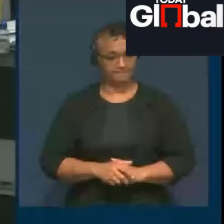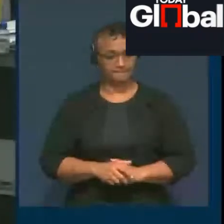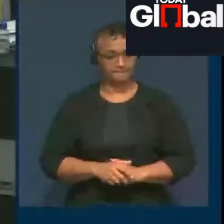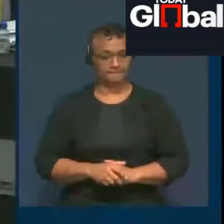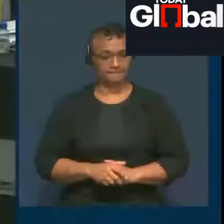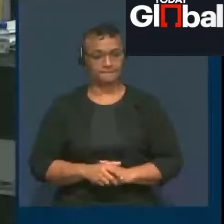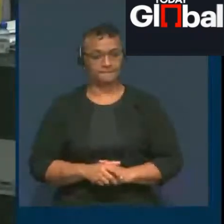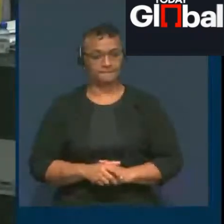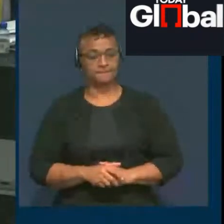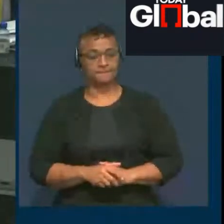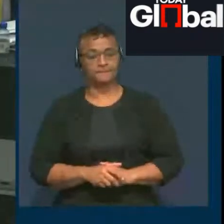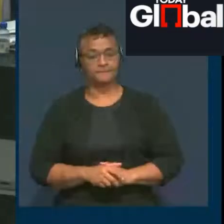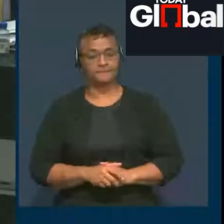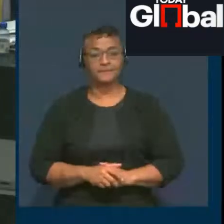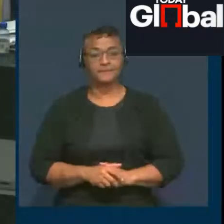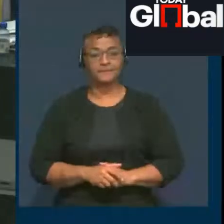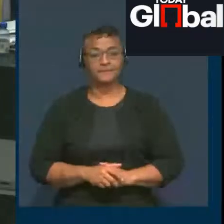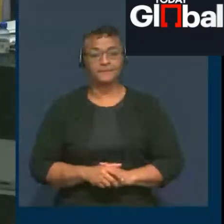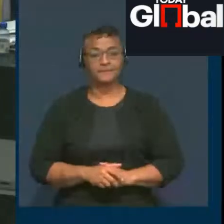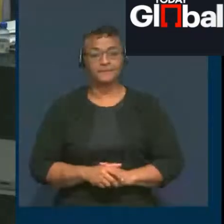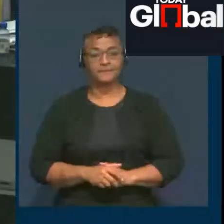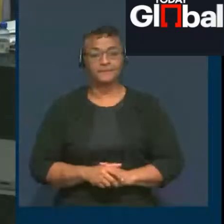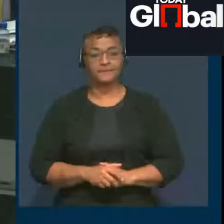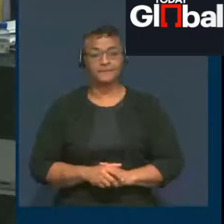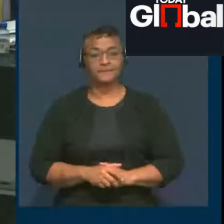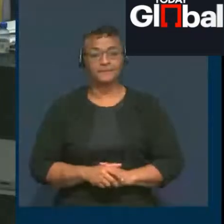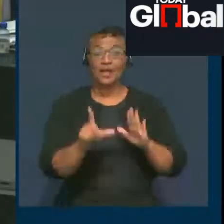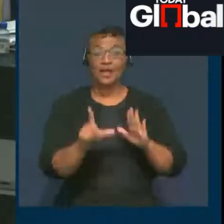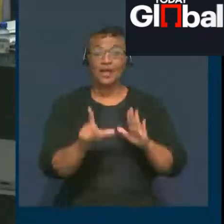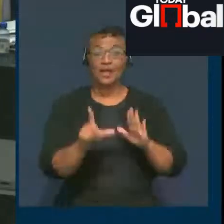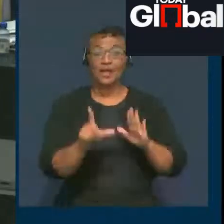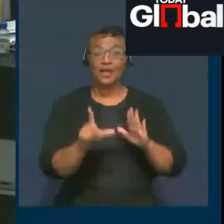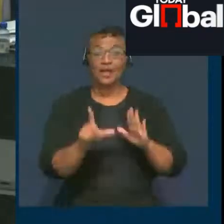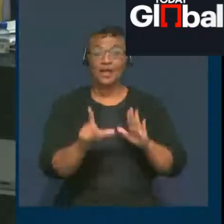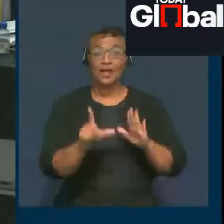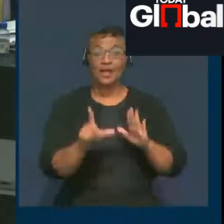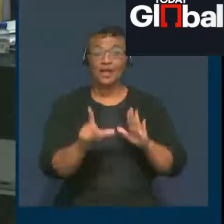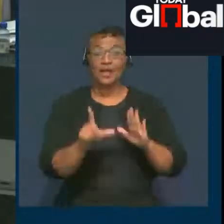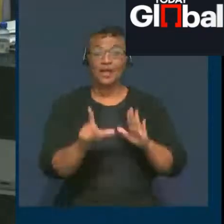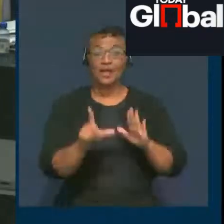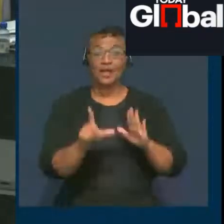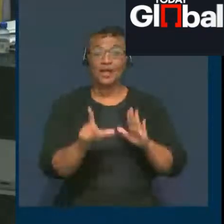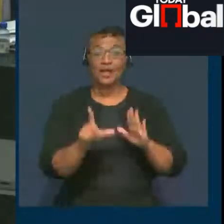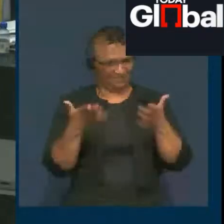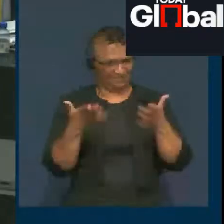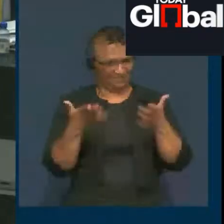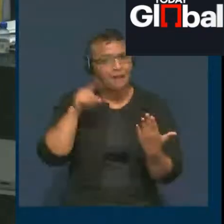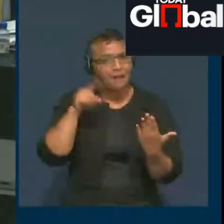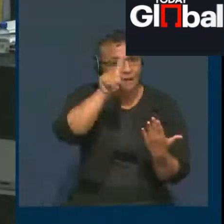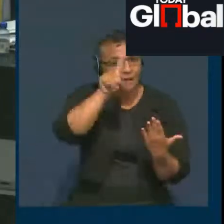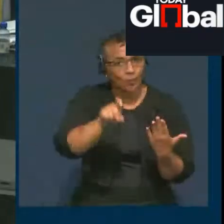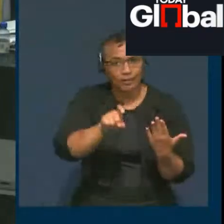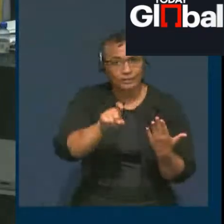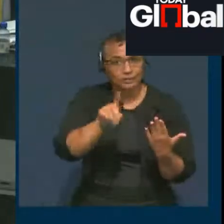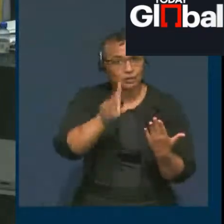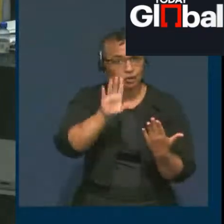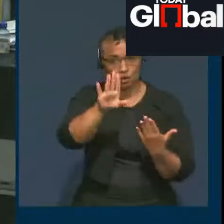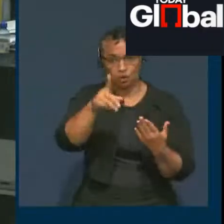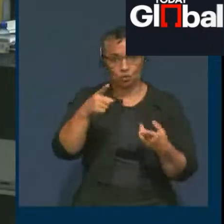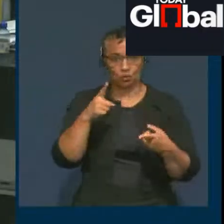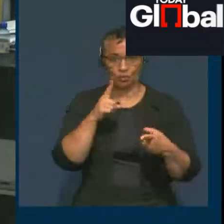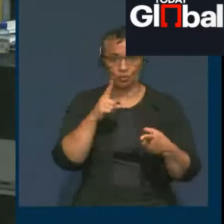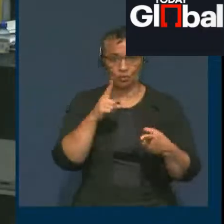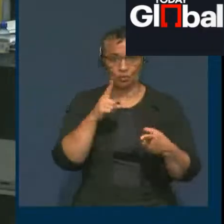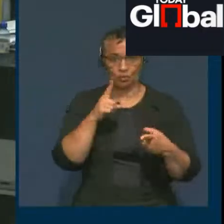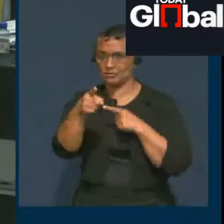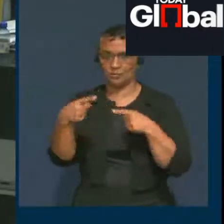The law has been reviewed very closely by the committee, but my question is as follows. How are the parties